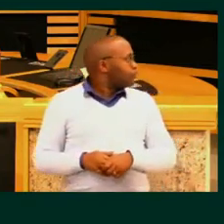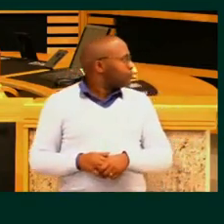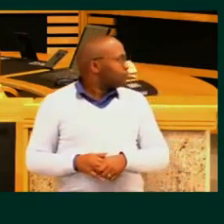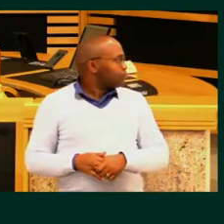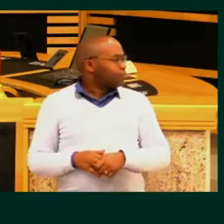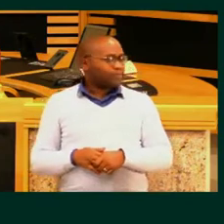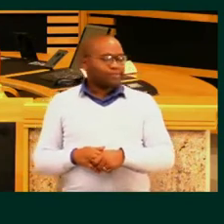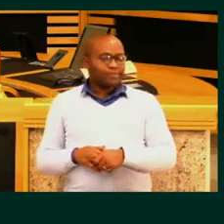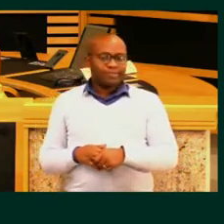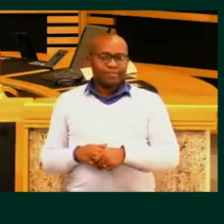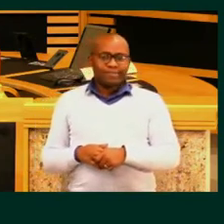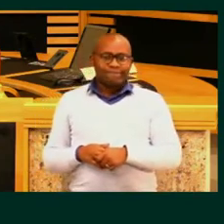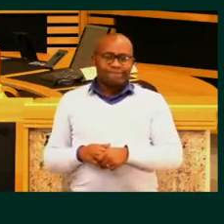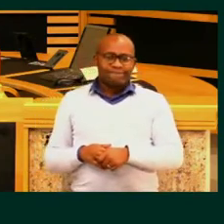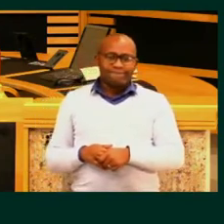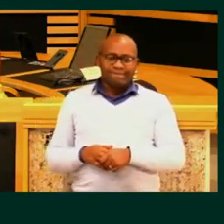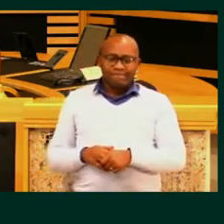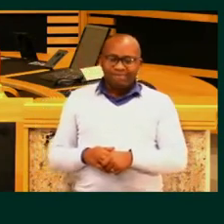the